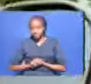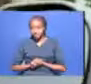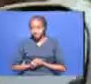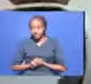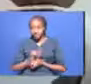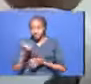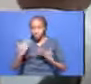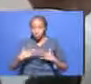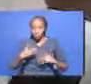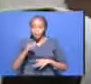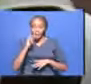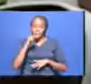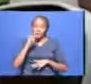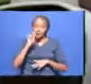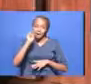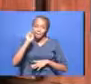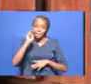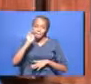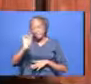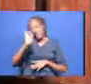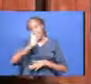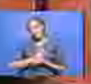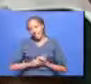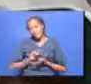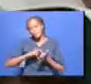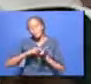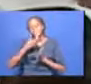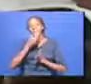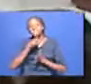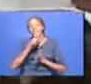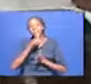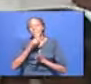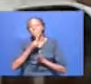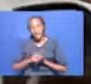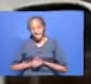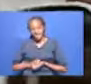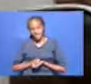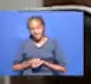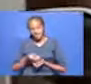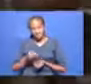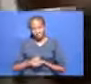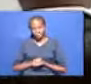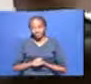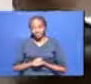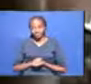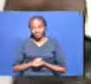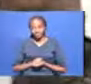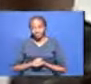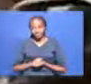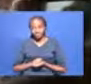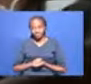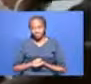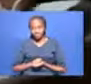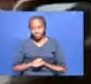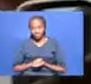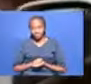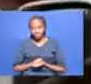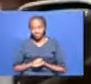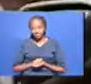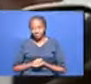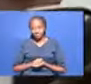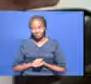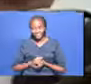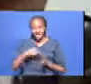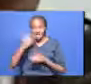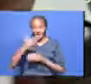Pape, they call me Pape. Pape is a father, a recognized father. Yes, sir. Yes, sir. Yes, sir. After